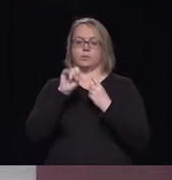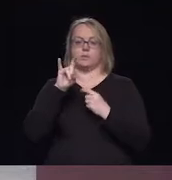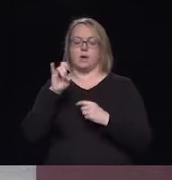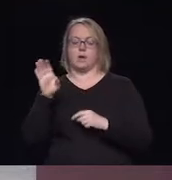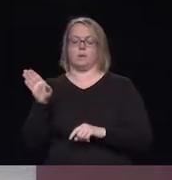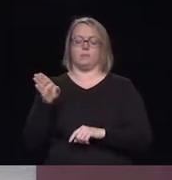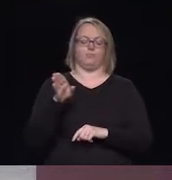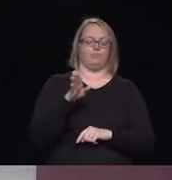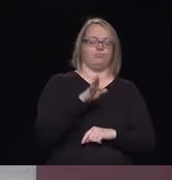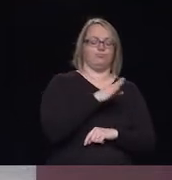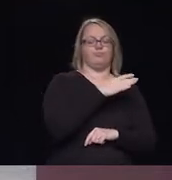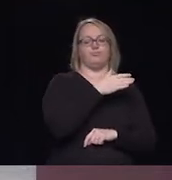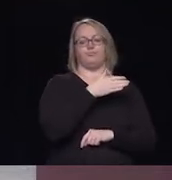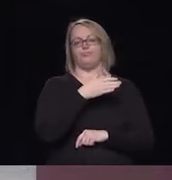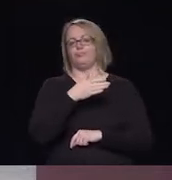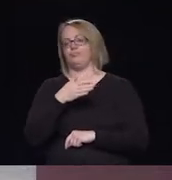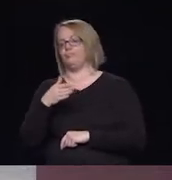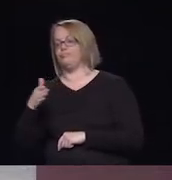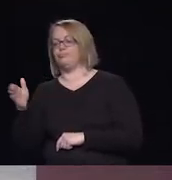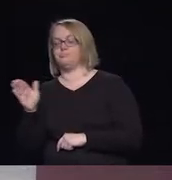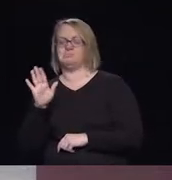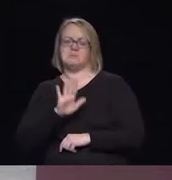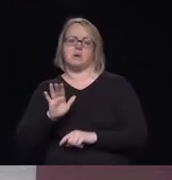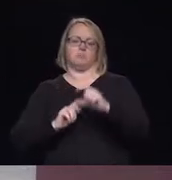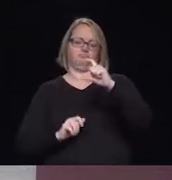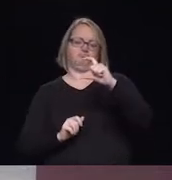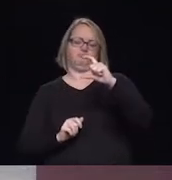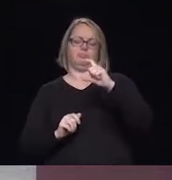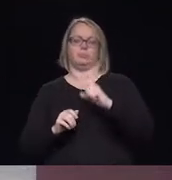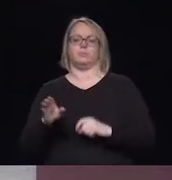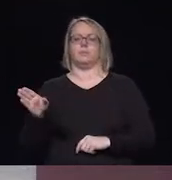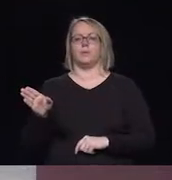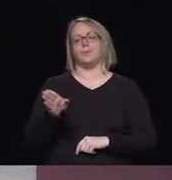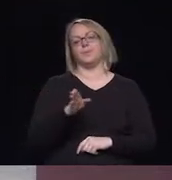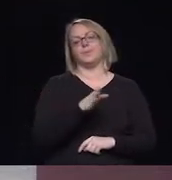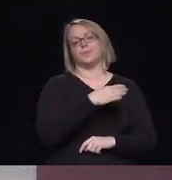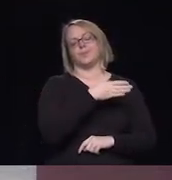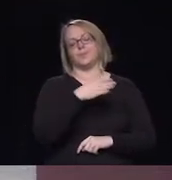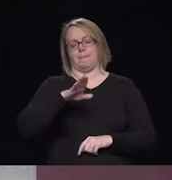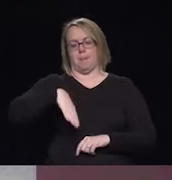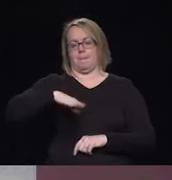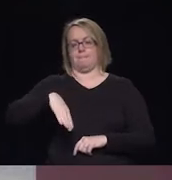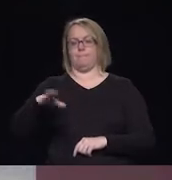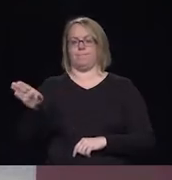side of the brush. Back and forth, all the way down on the edge.